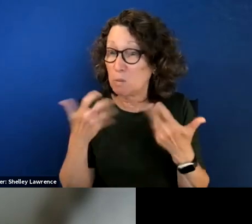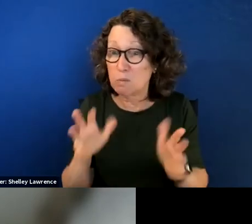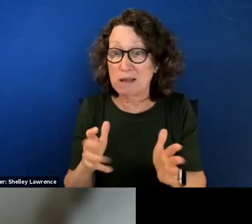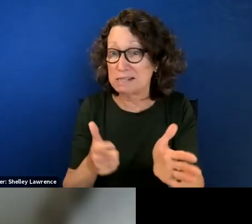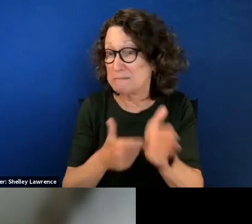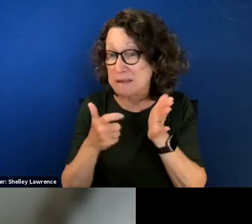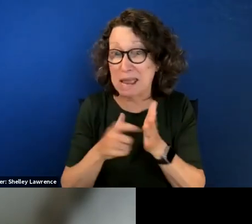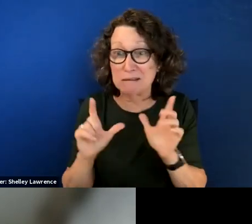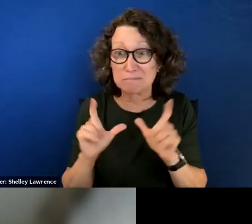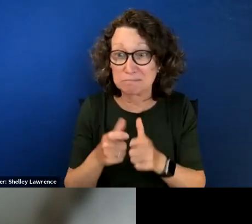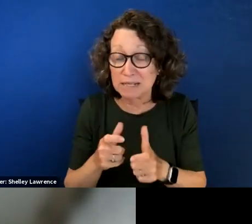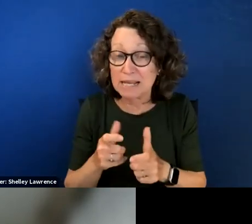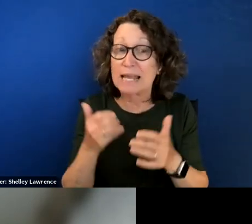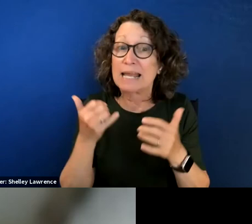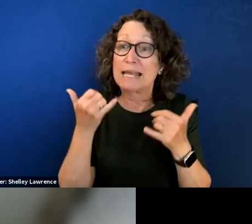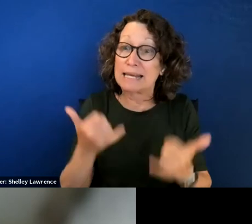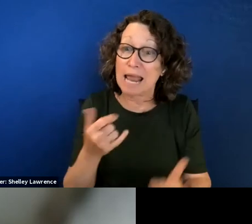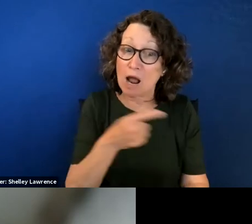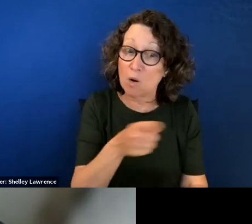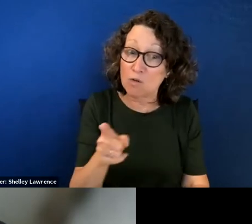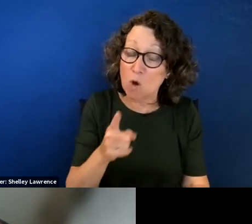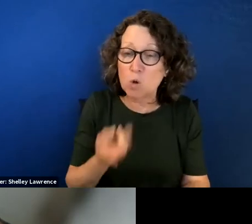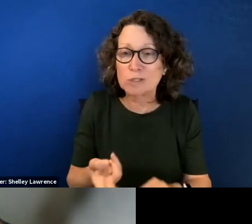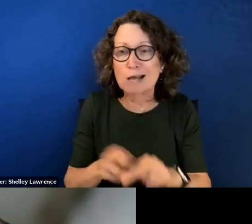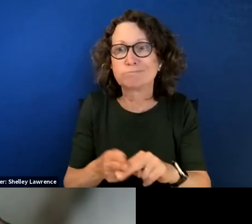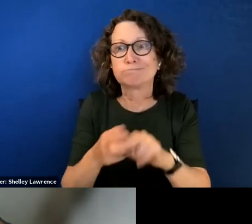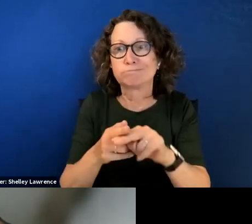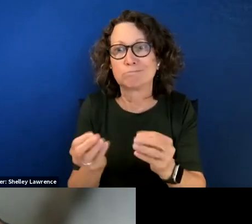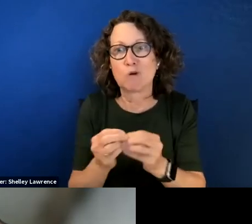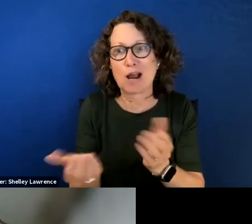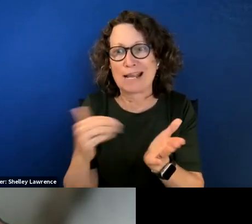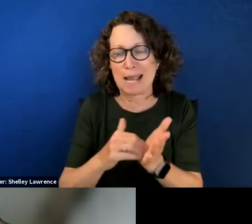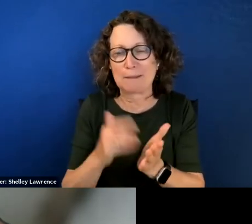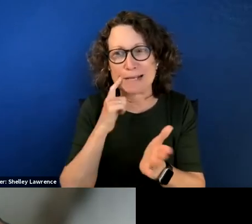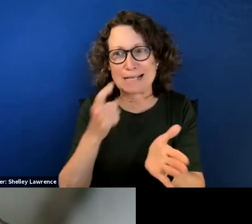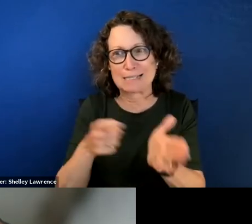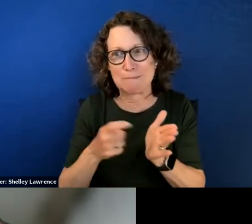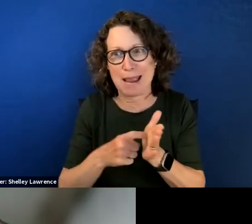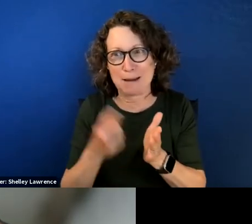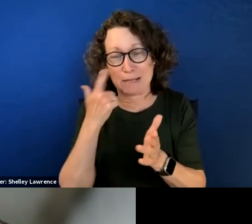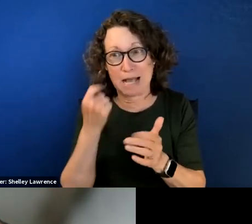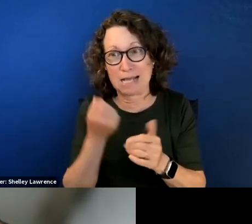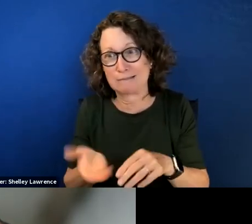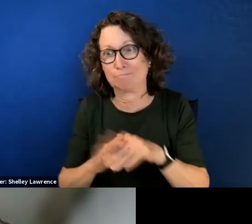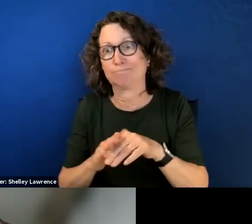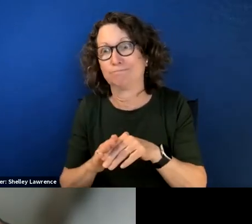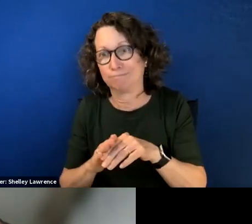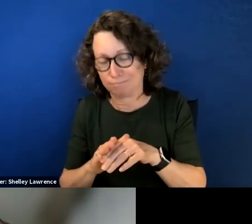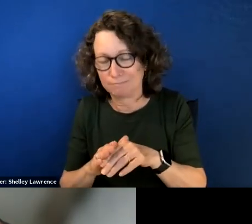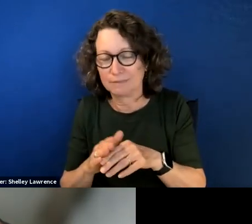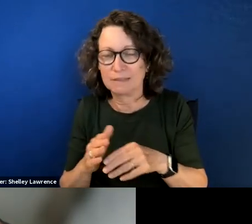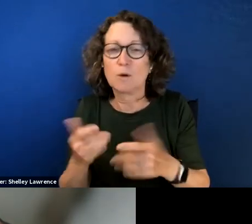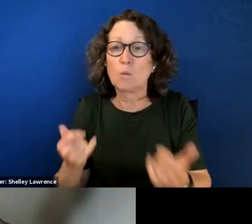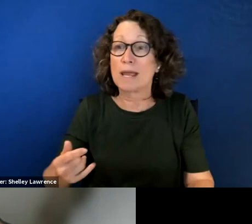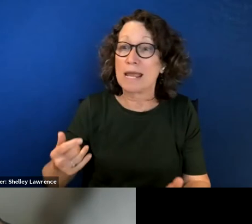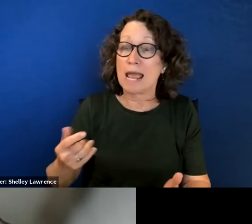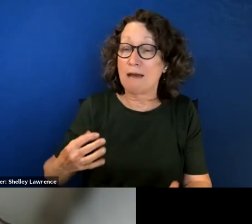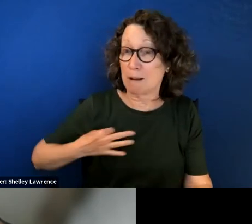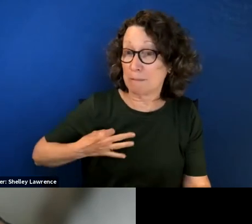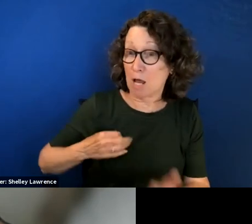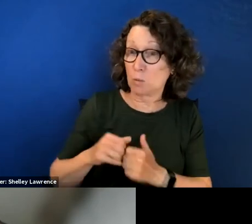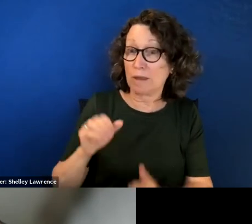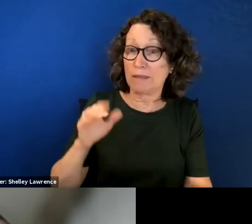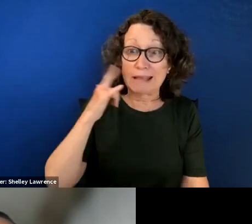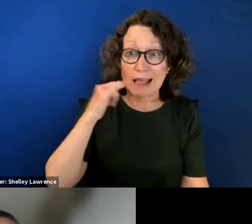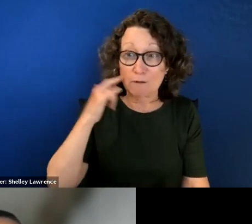Those are starting to ramp back up because the demand is going back up. We have applied with the California